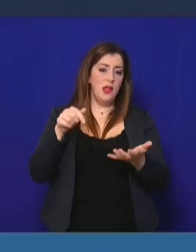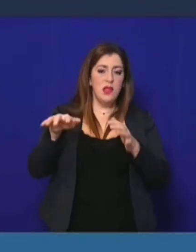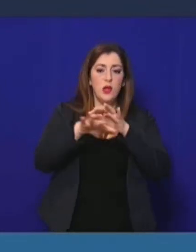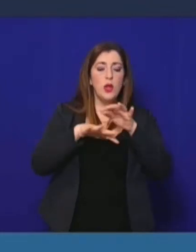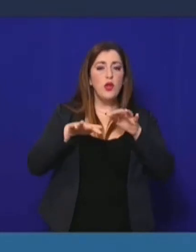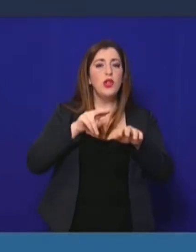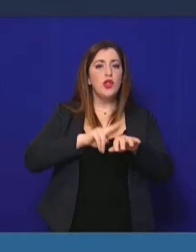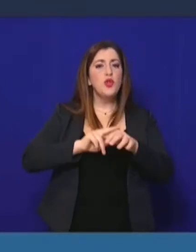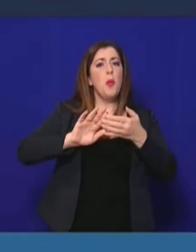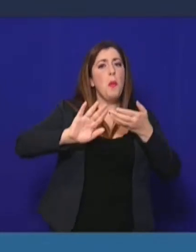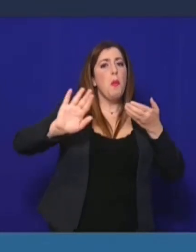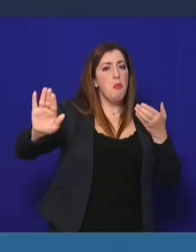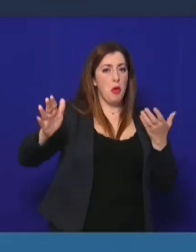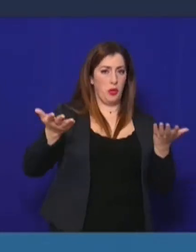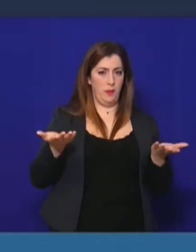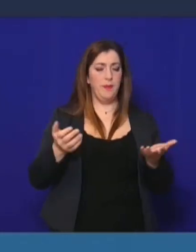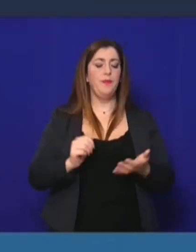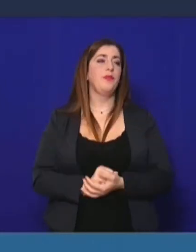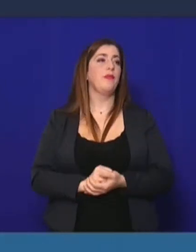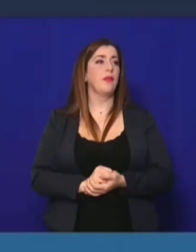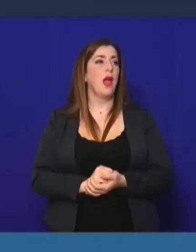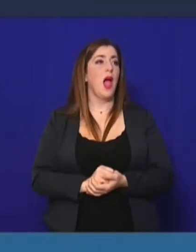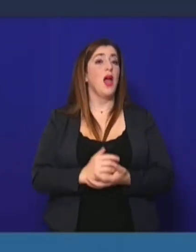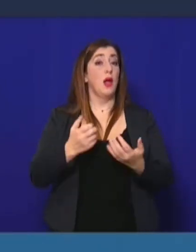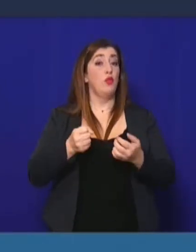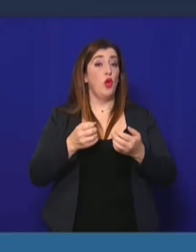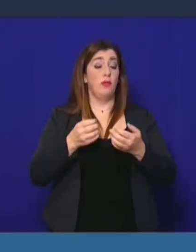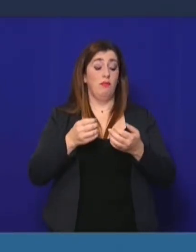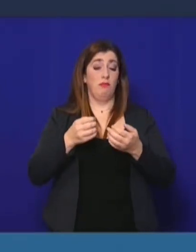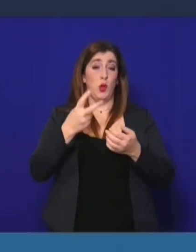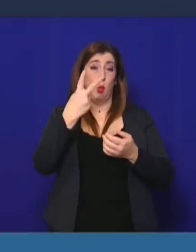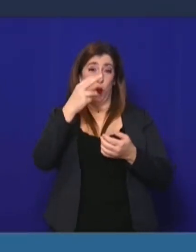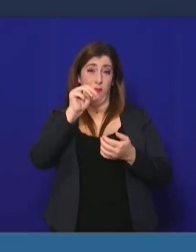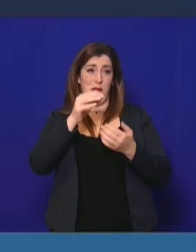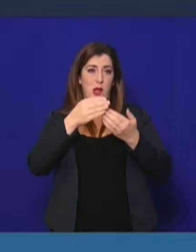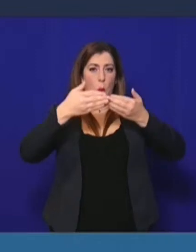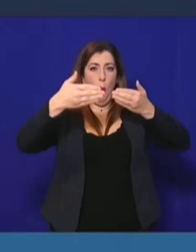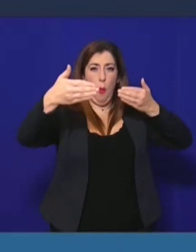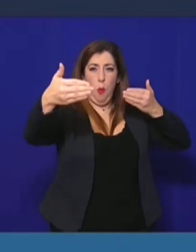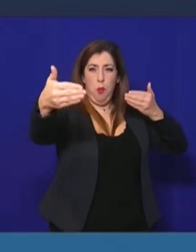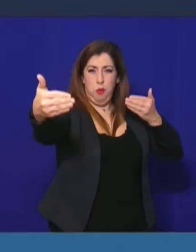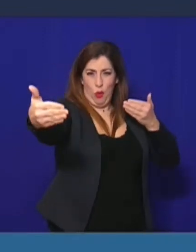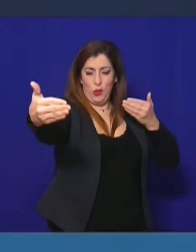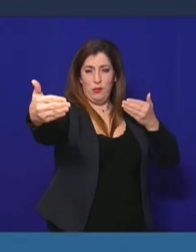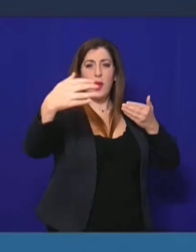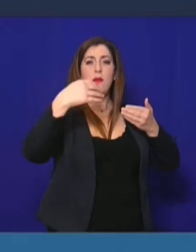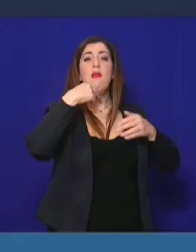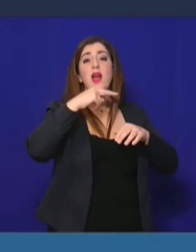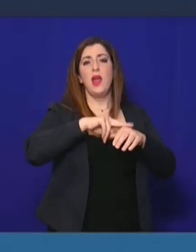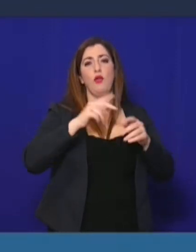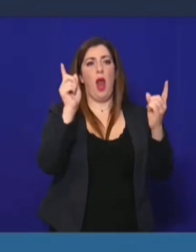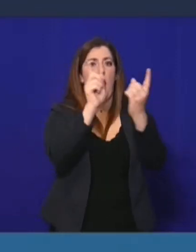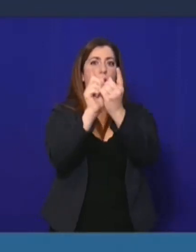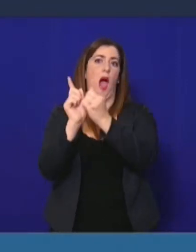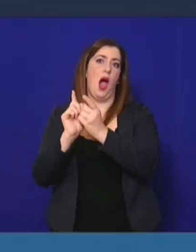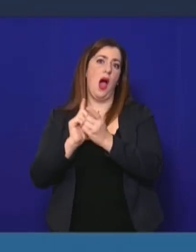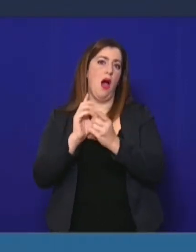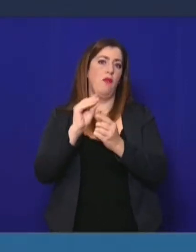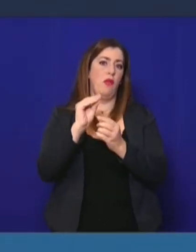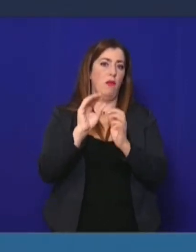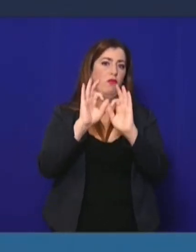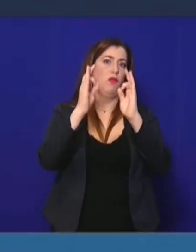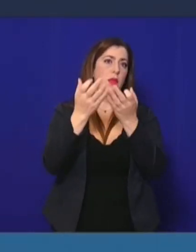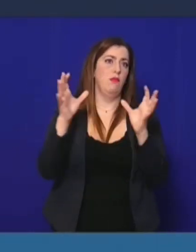ukoll. Id-distanza importanti li nevitaw nis li taqgħu flimkien, biżejjed semmiltikom eżempju ta' cluster li